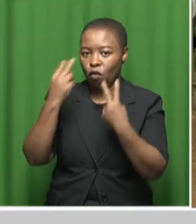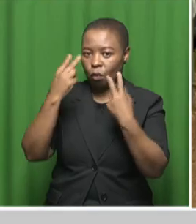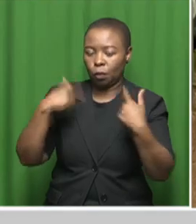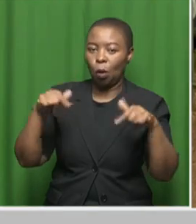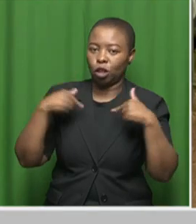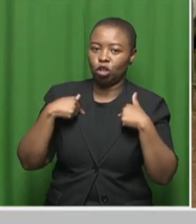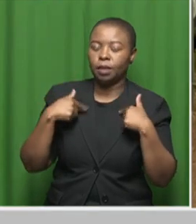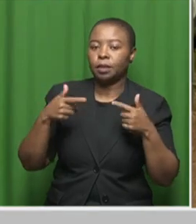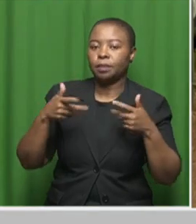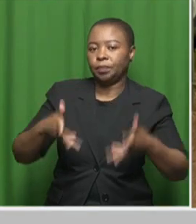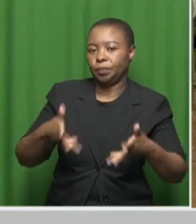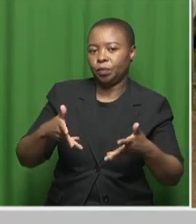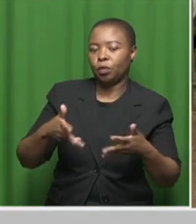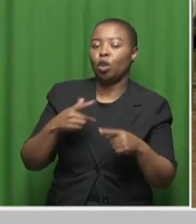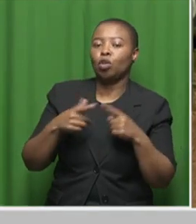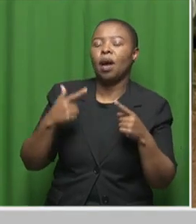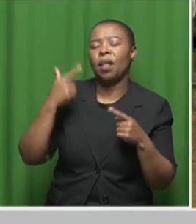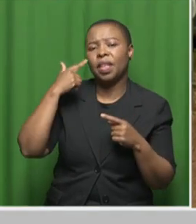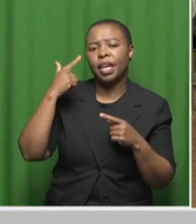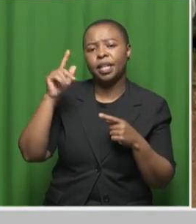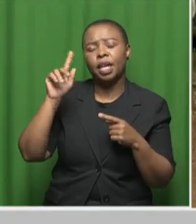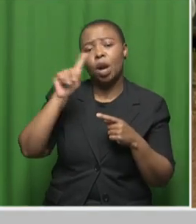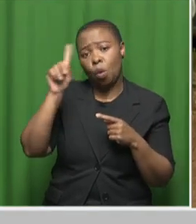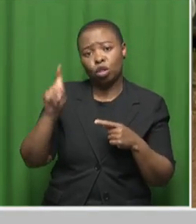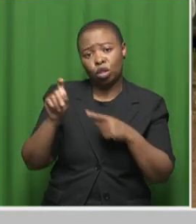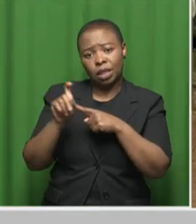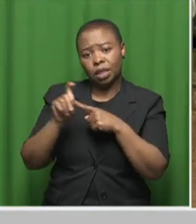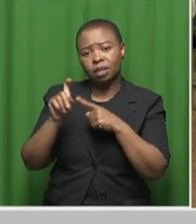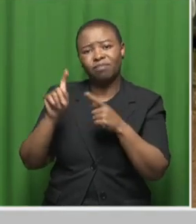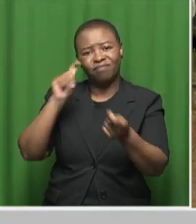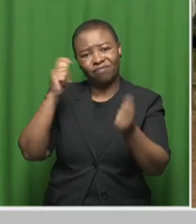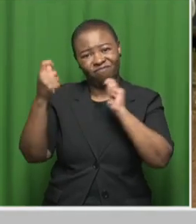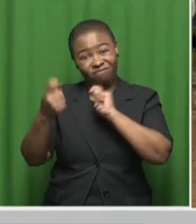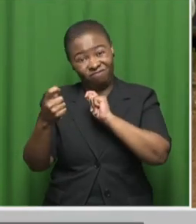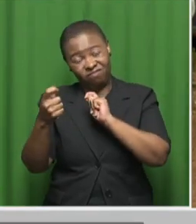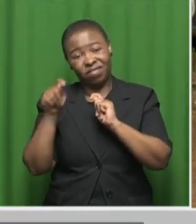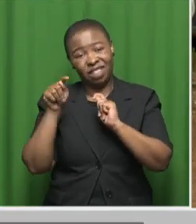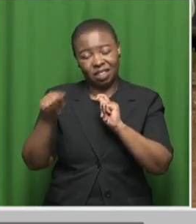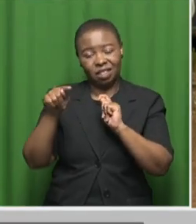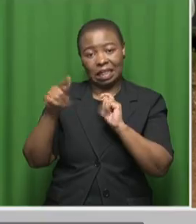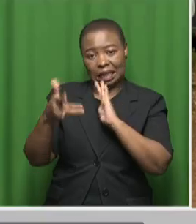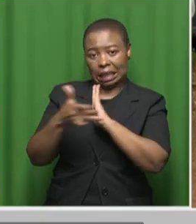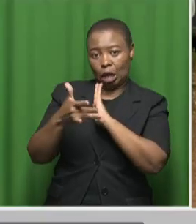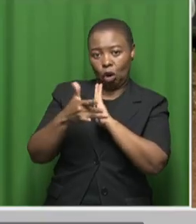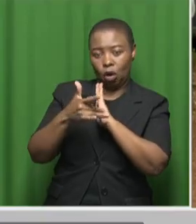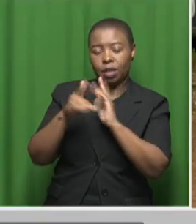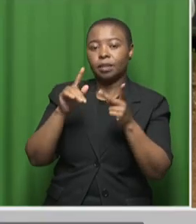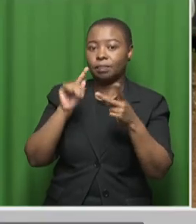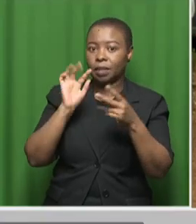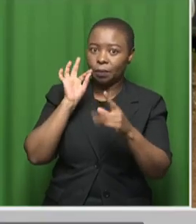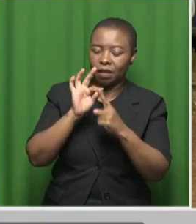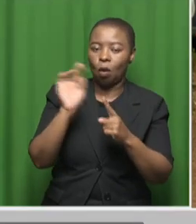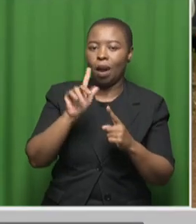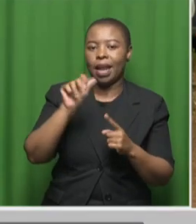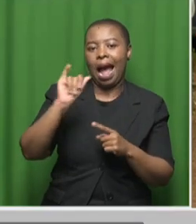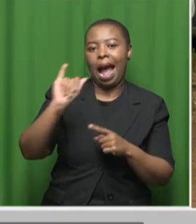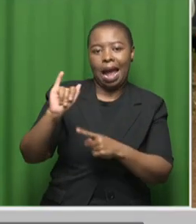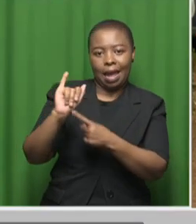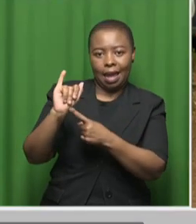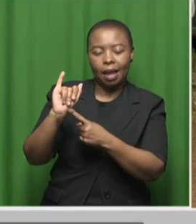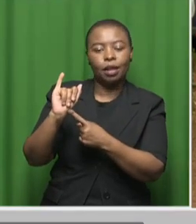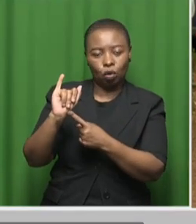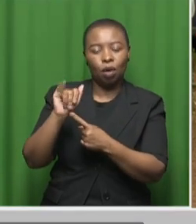I suppose this question, should we be concerned about the evolution of technology, in particular artificial intelligence? These are just some of the issues that will